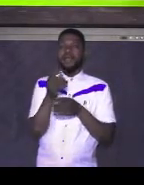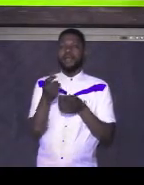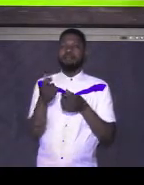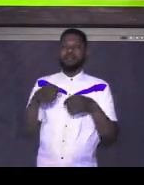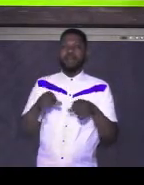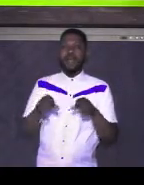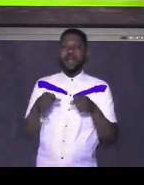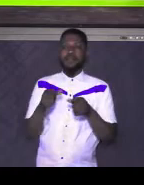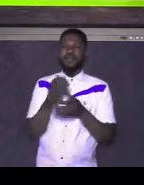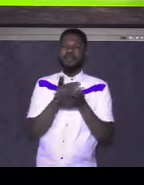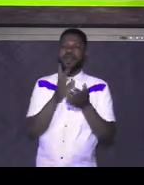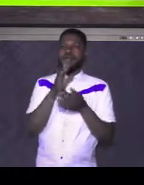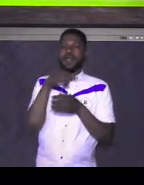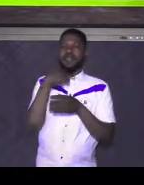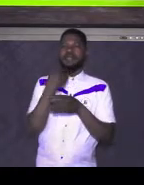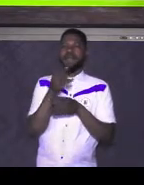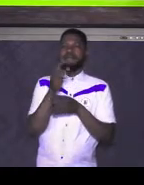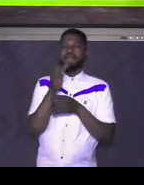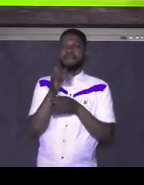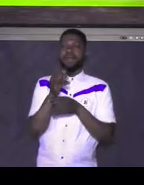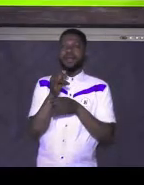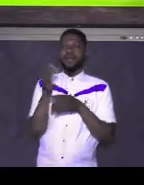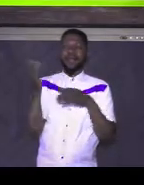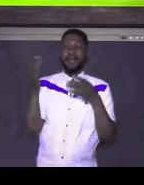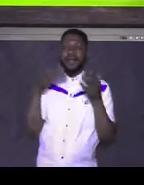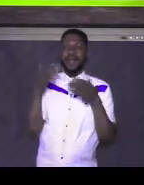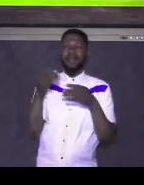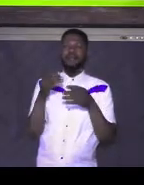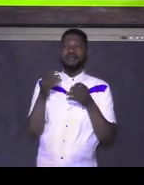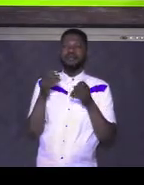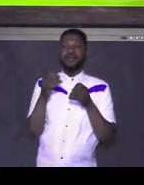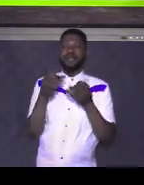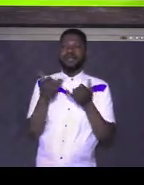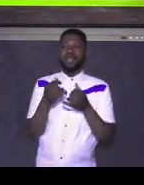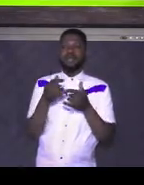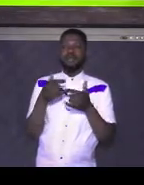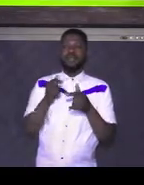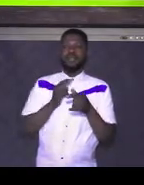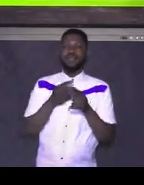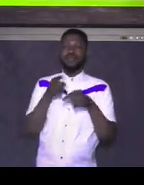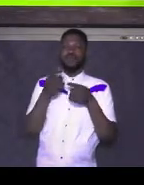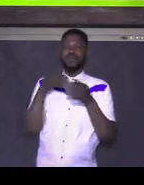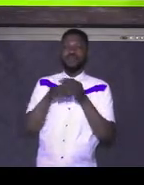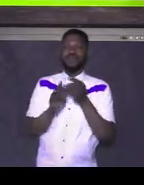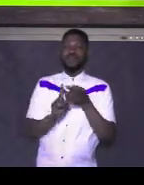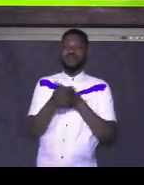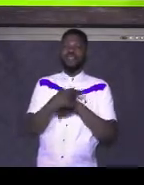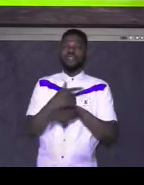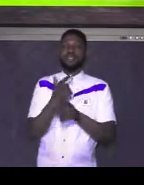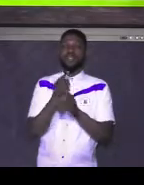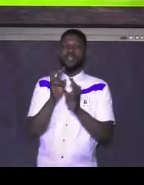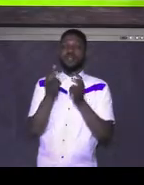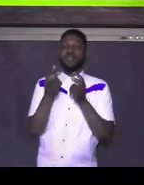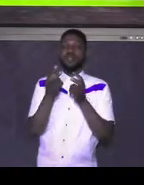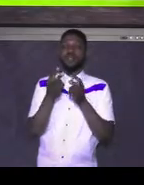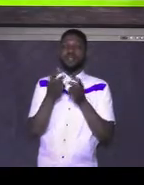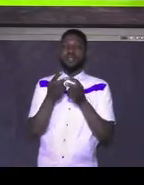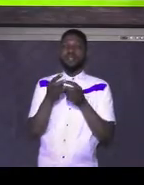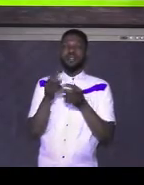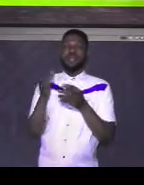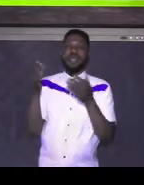by motorbike, some are saying by air. So now let's go into today's